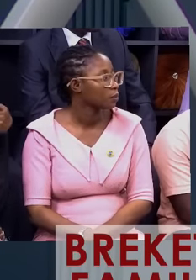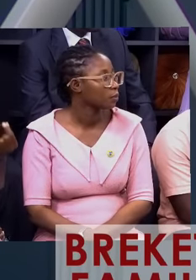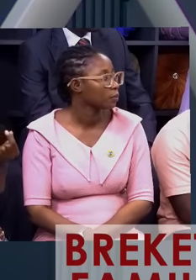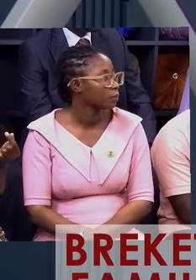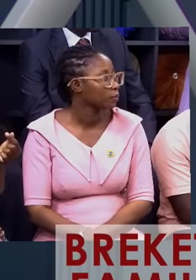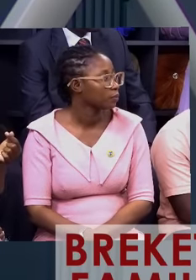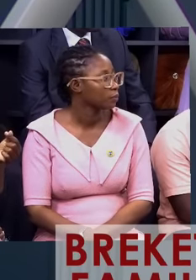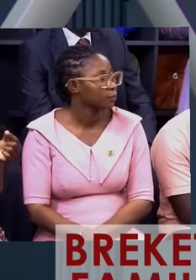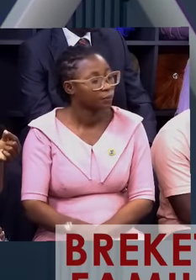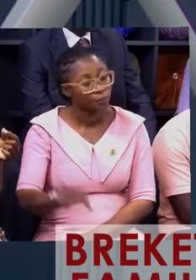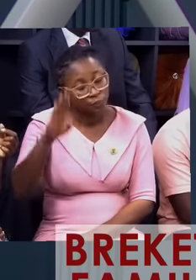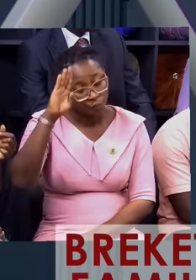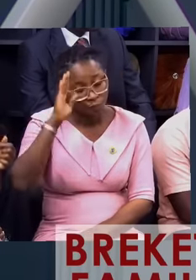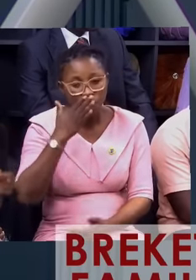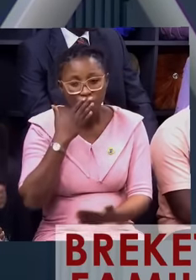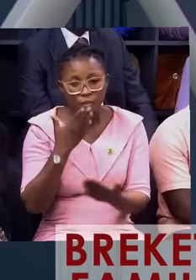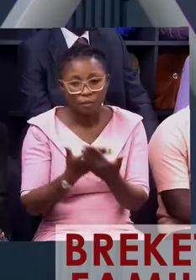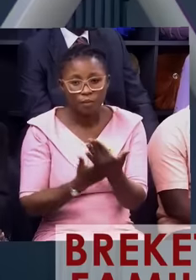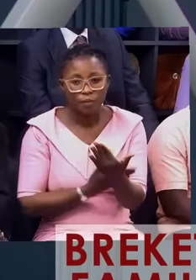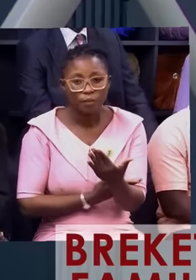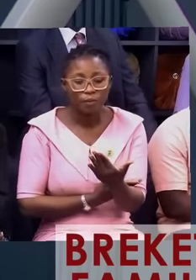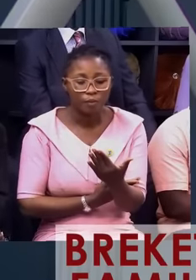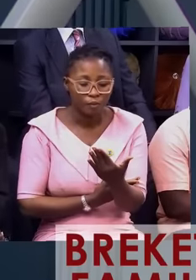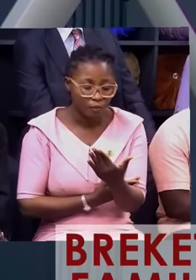morning hello good